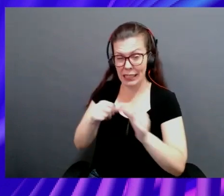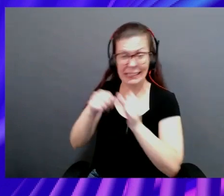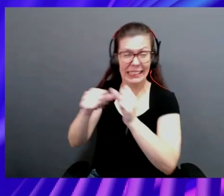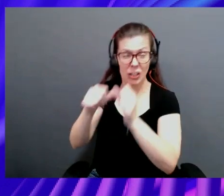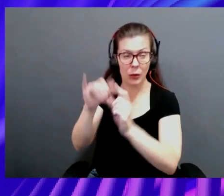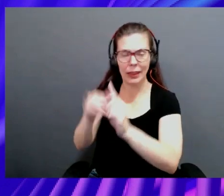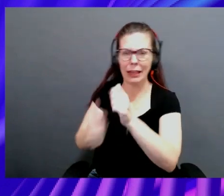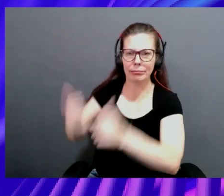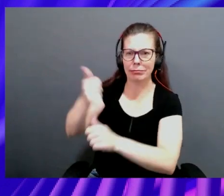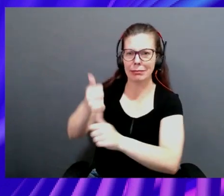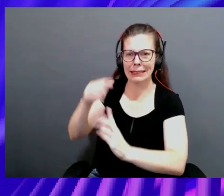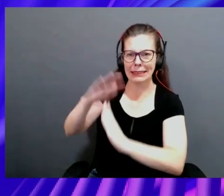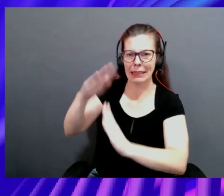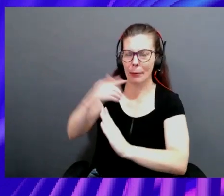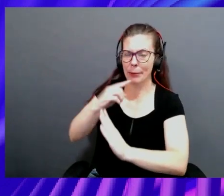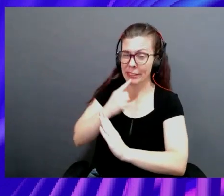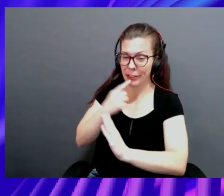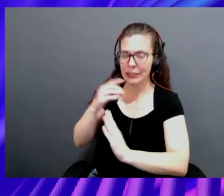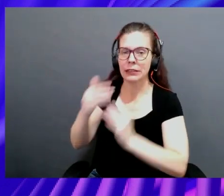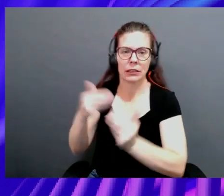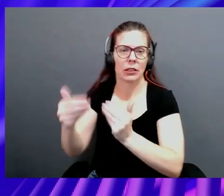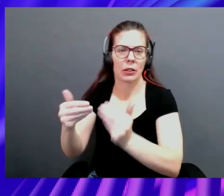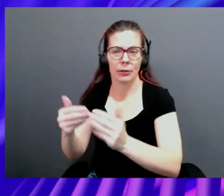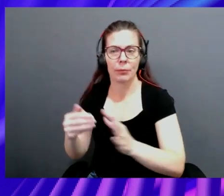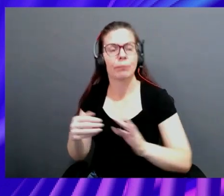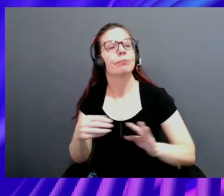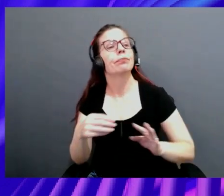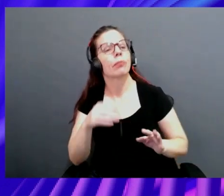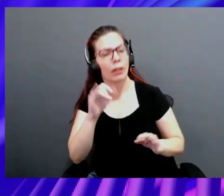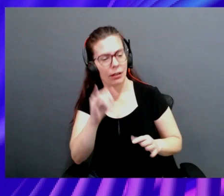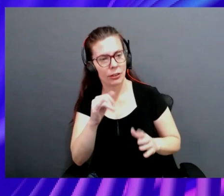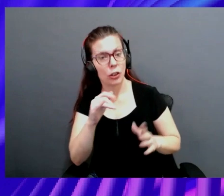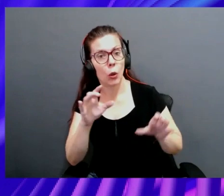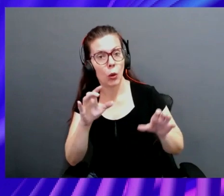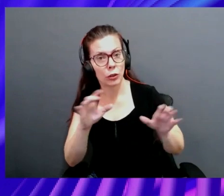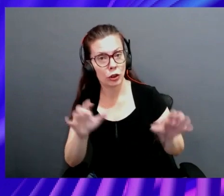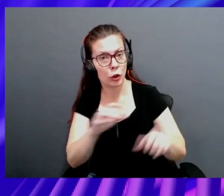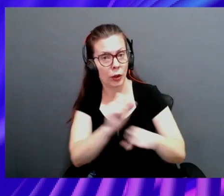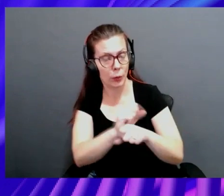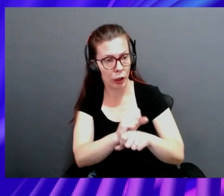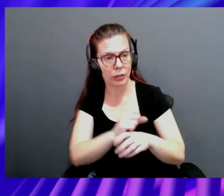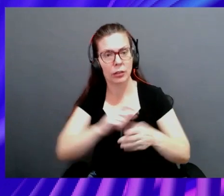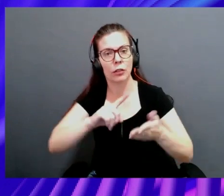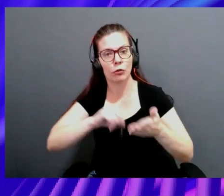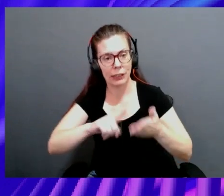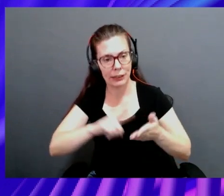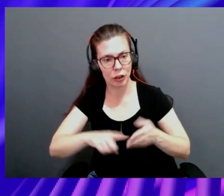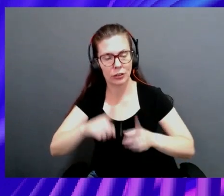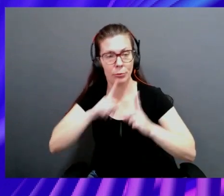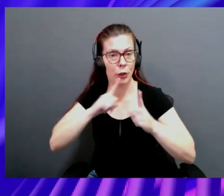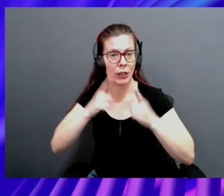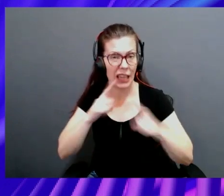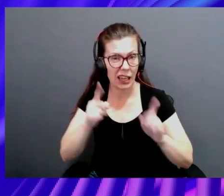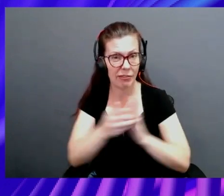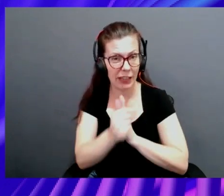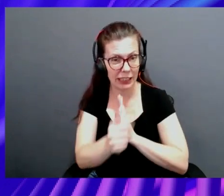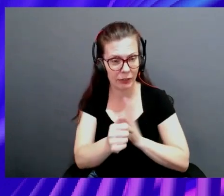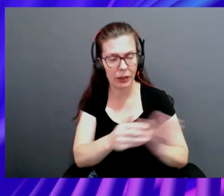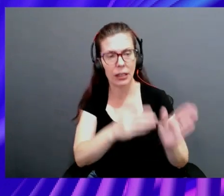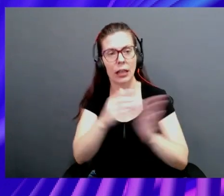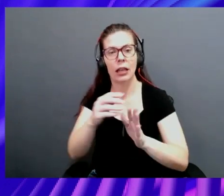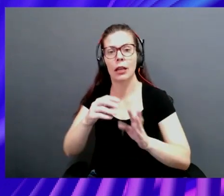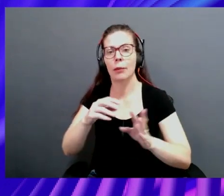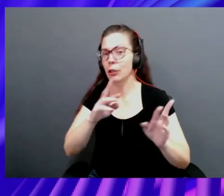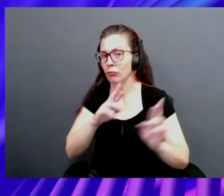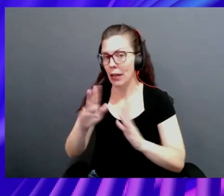actions. So do the work, do the research, communicate effectively. Yep. Be prepared to communicate with